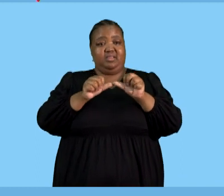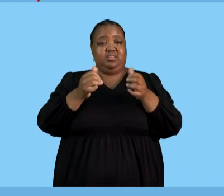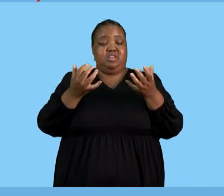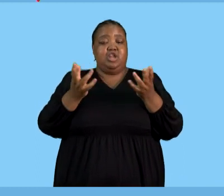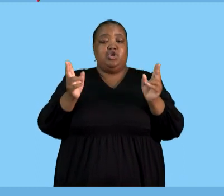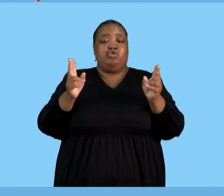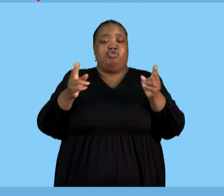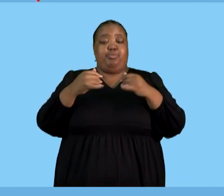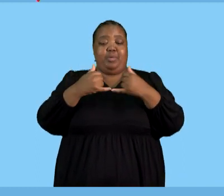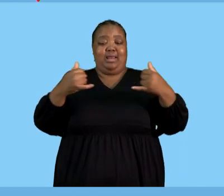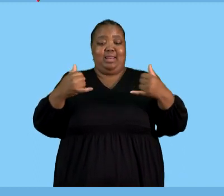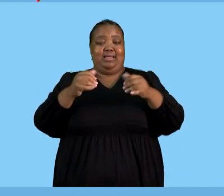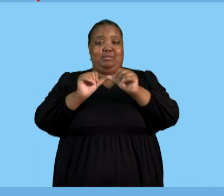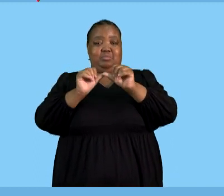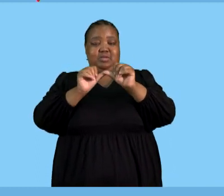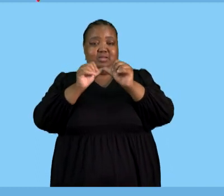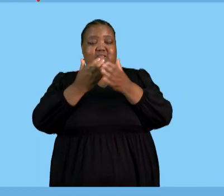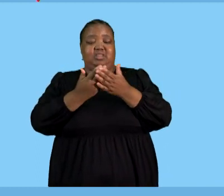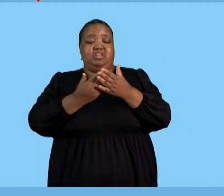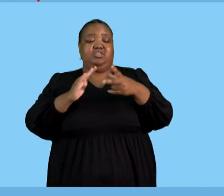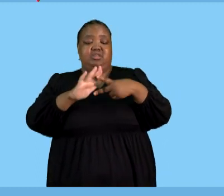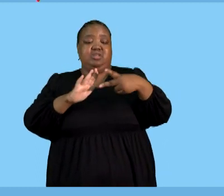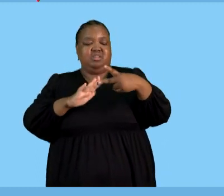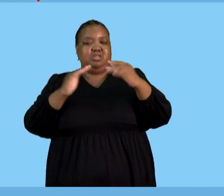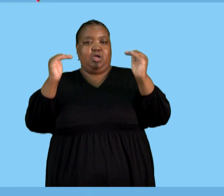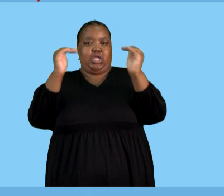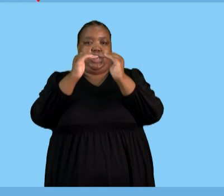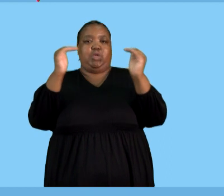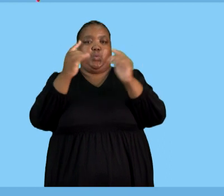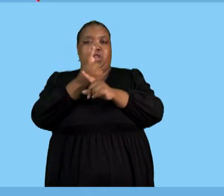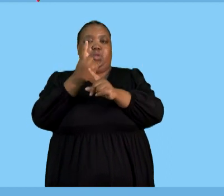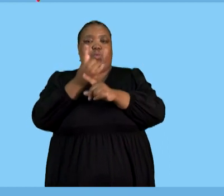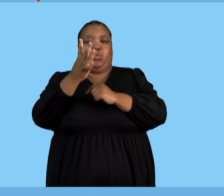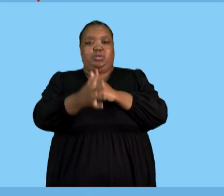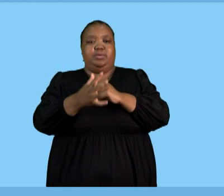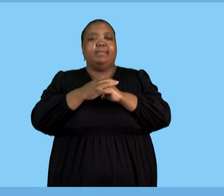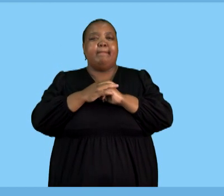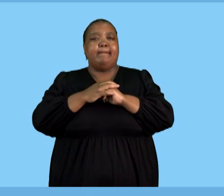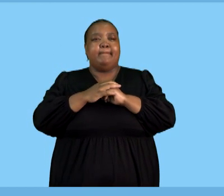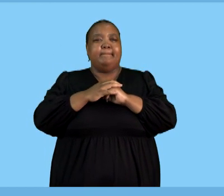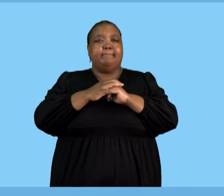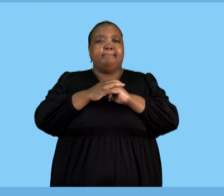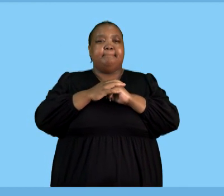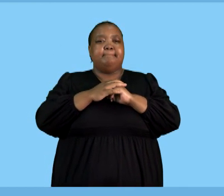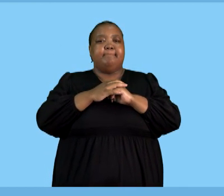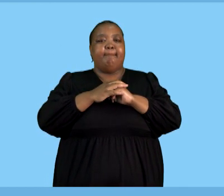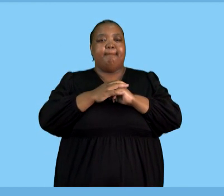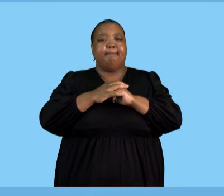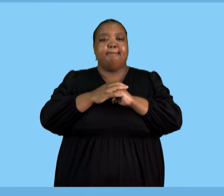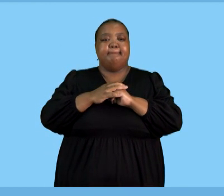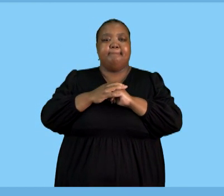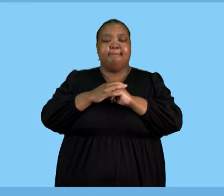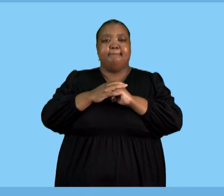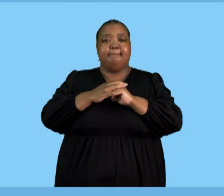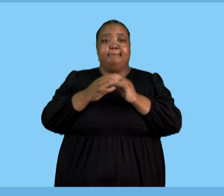help of the normal line, those two angles are always going to be equal. Right. So now,